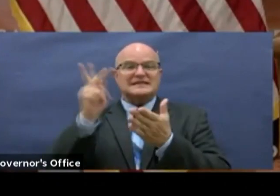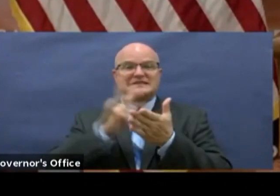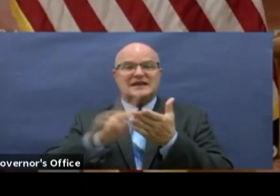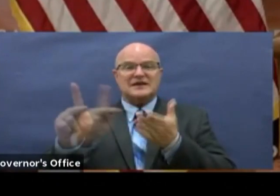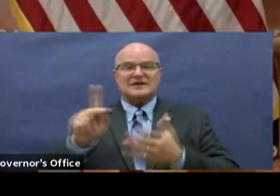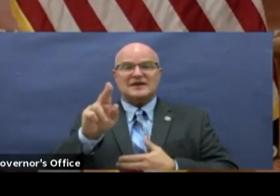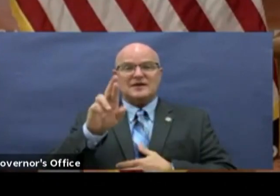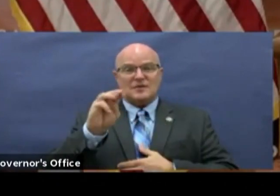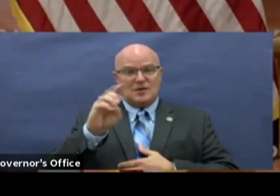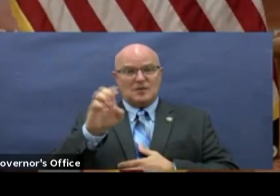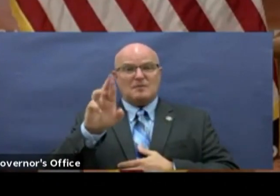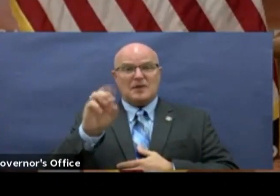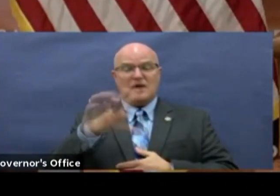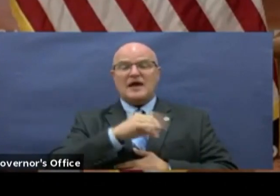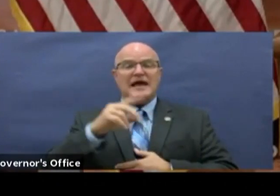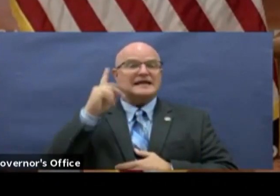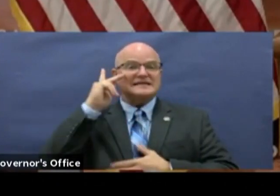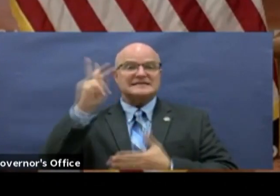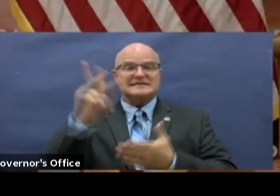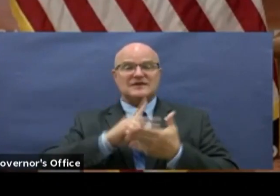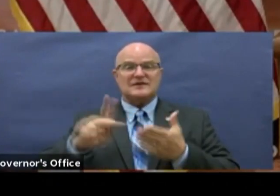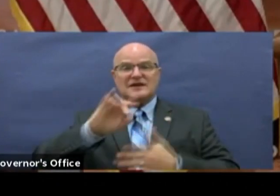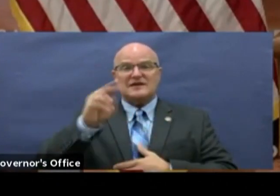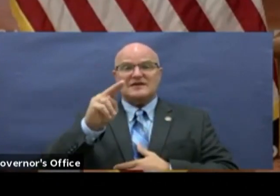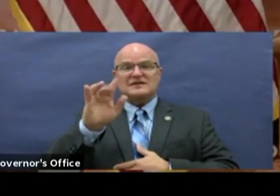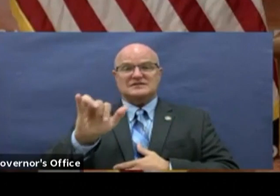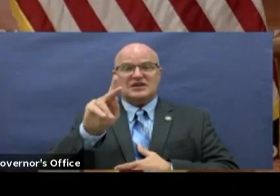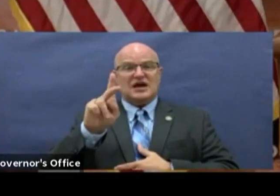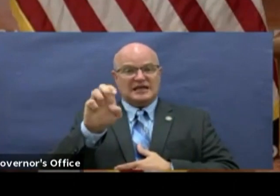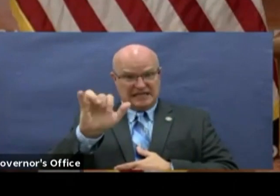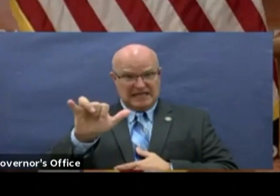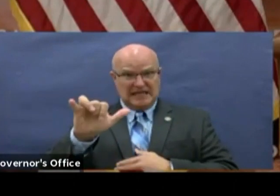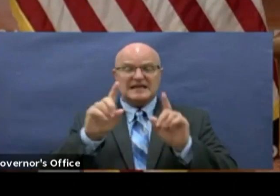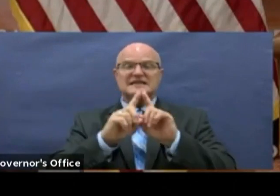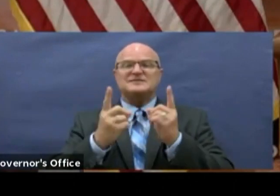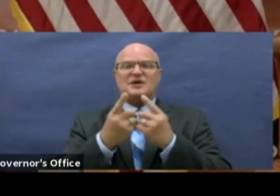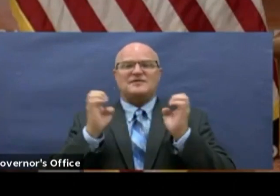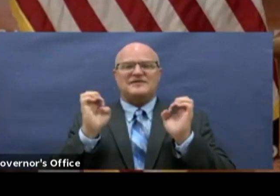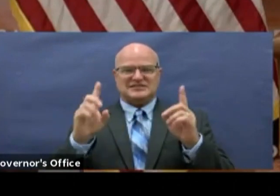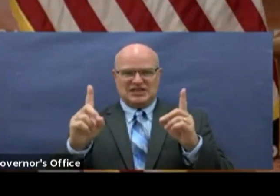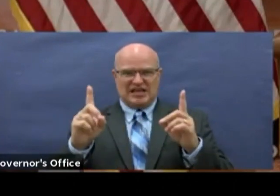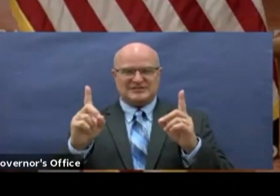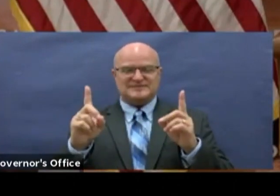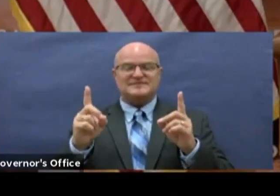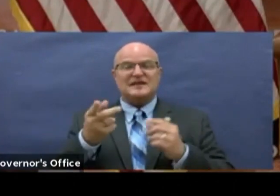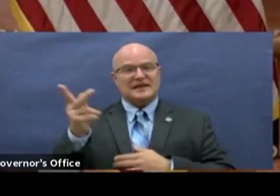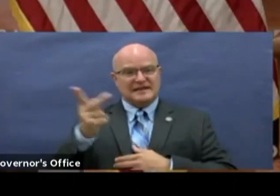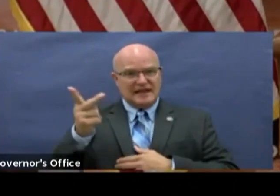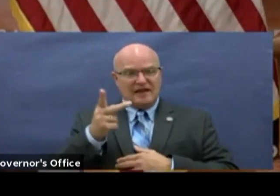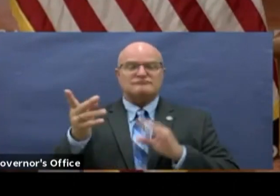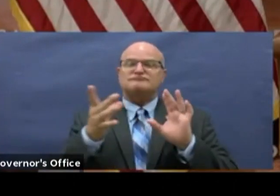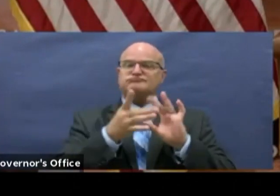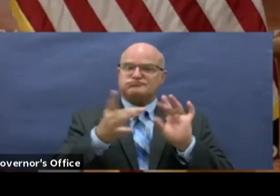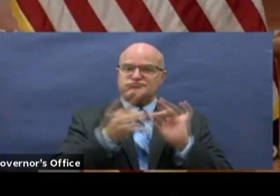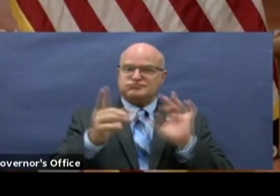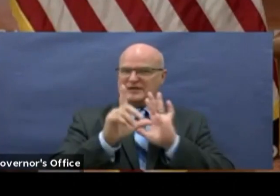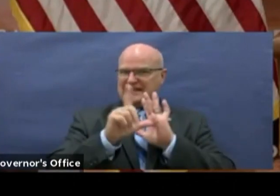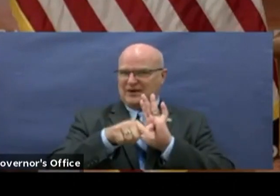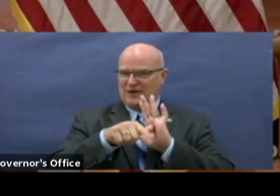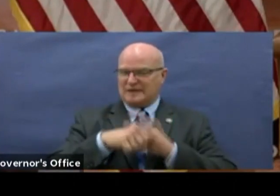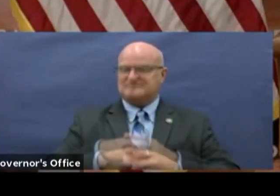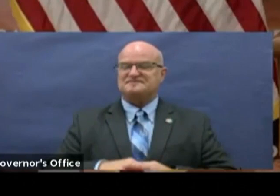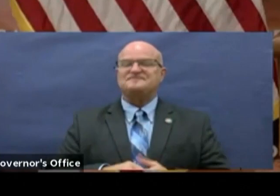Secretary Romero and Secretary Johnny Key of the Department of Education. They will make comments a little bit later